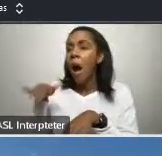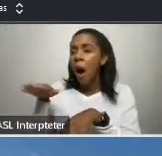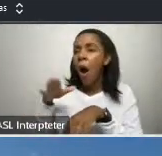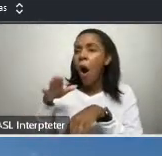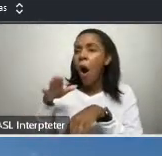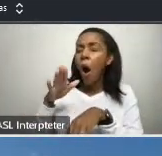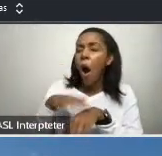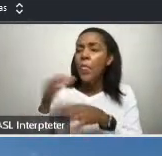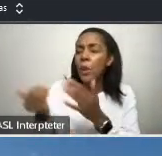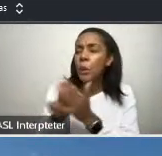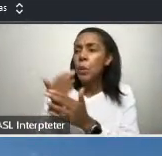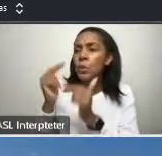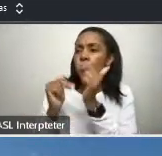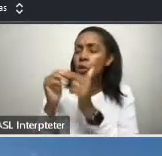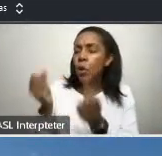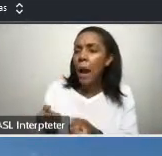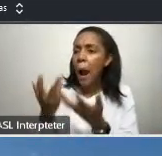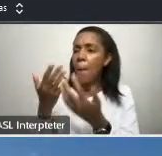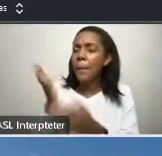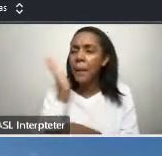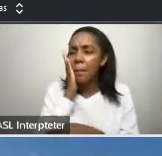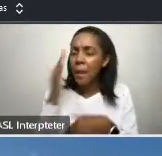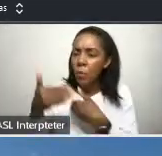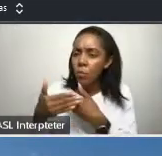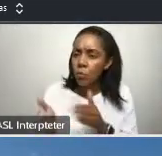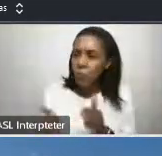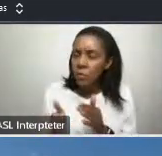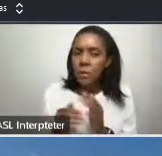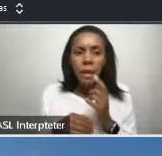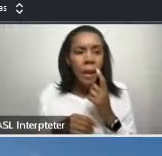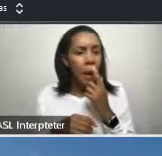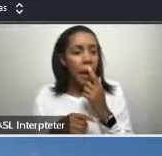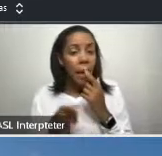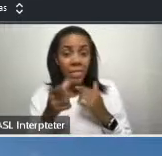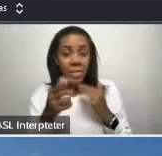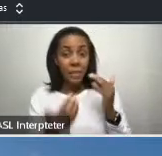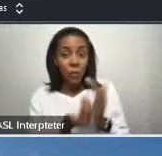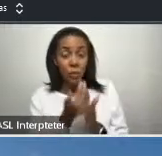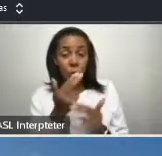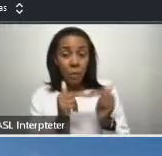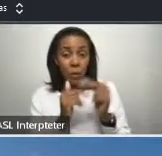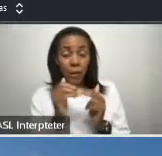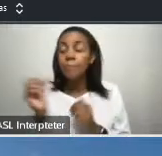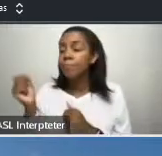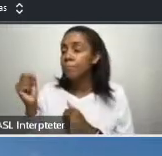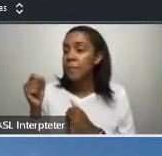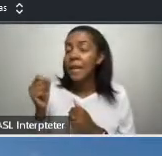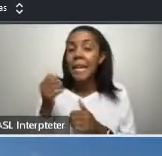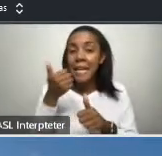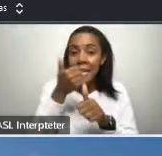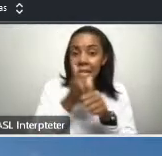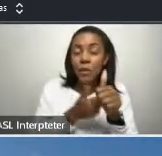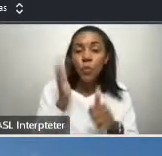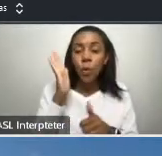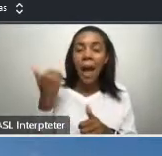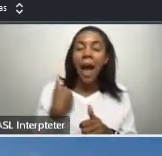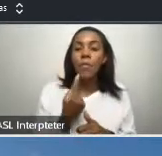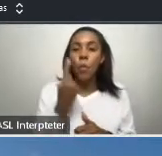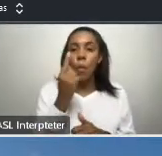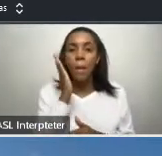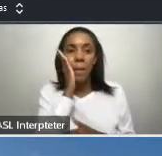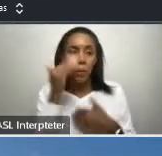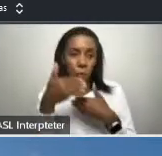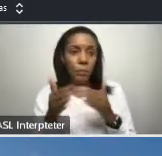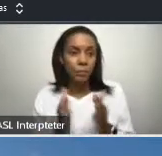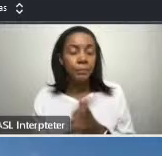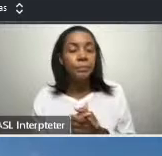many bedrooms are those, this is gonna be? New building in the back, each unit will have one bedroom. So just one